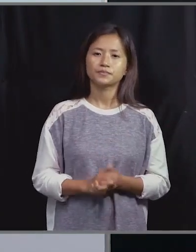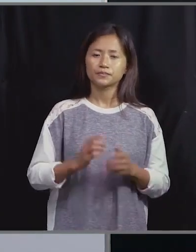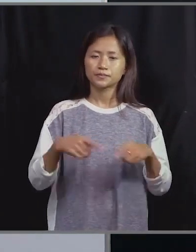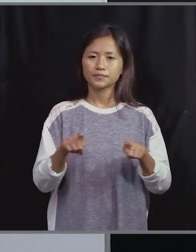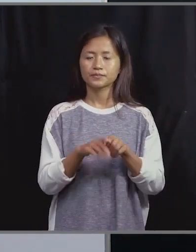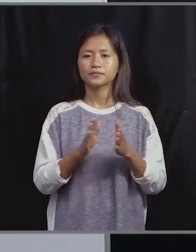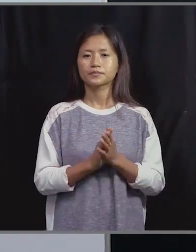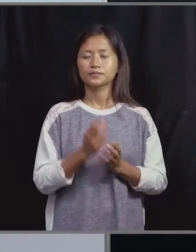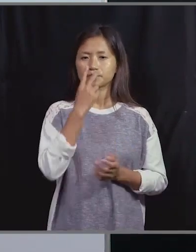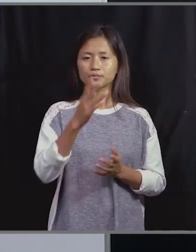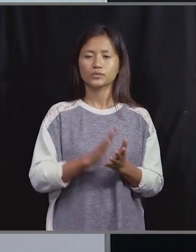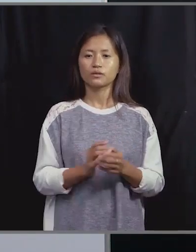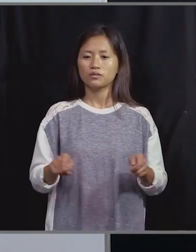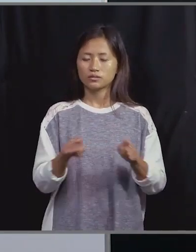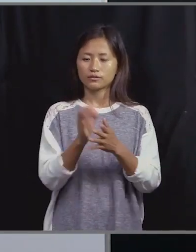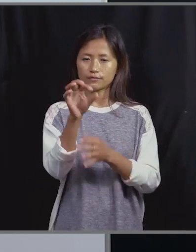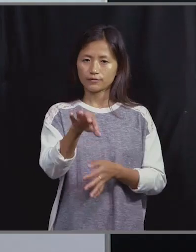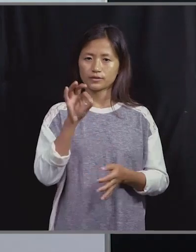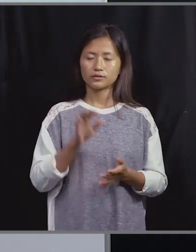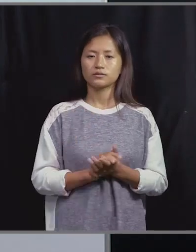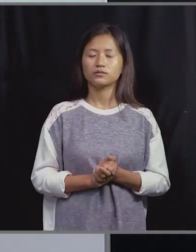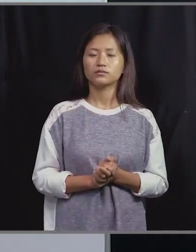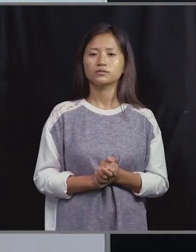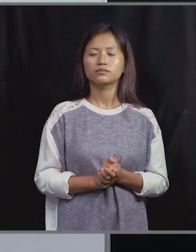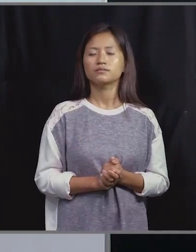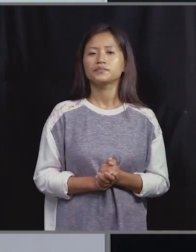And you will also find that